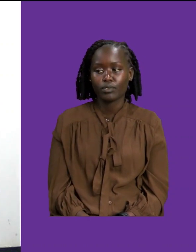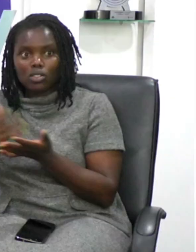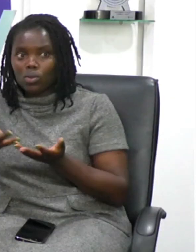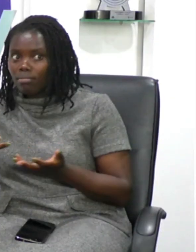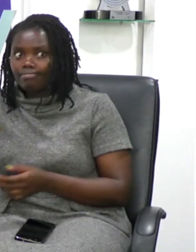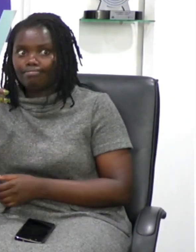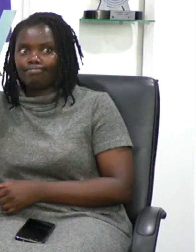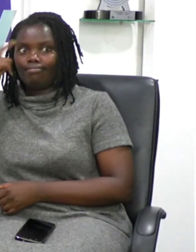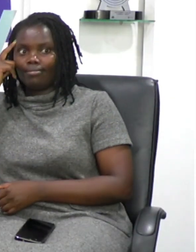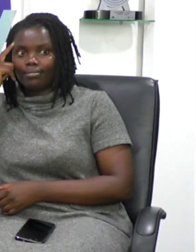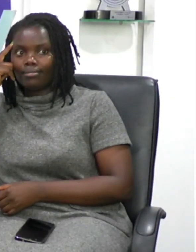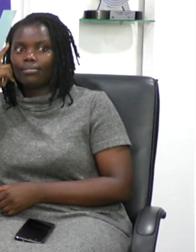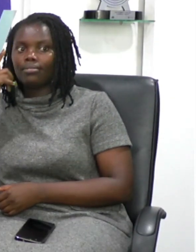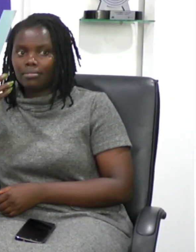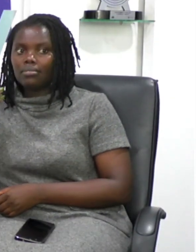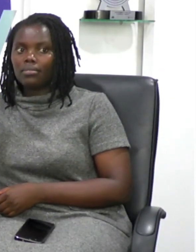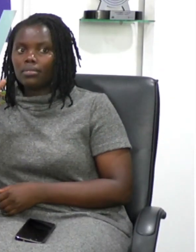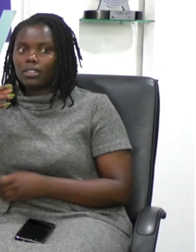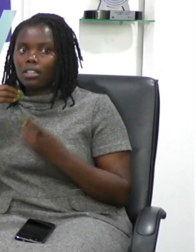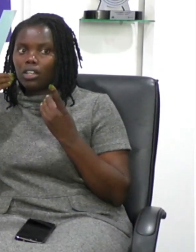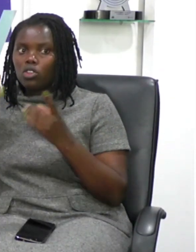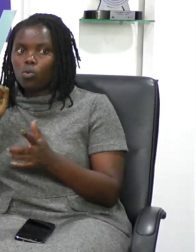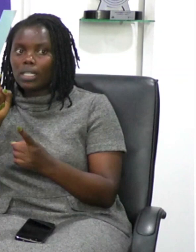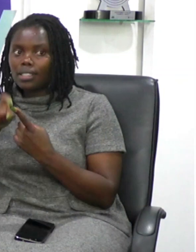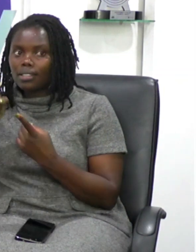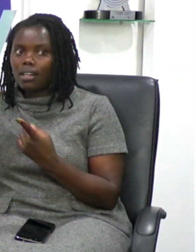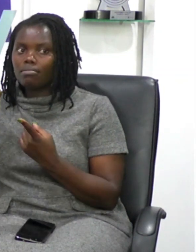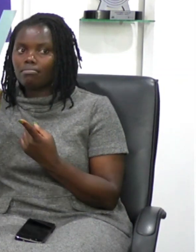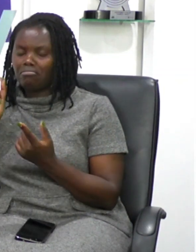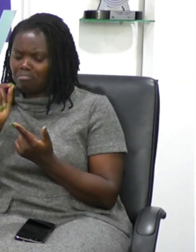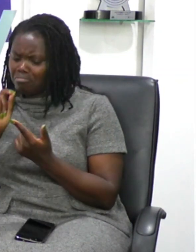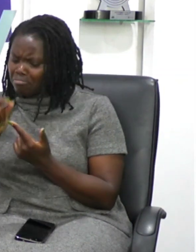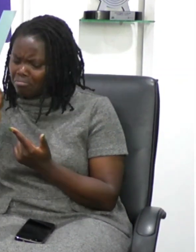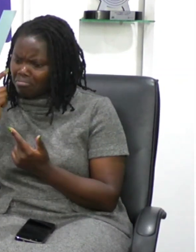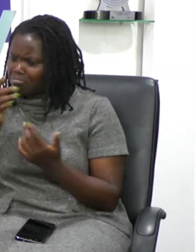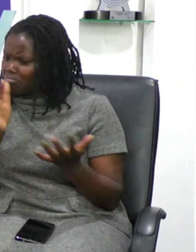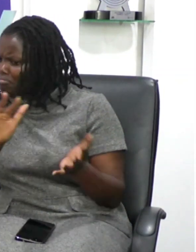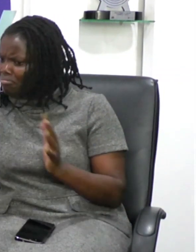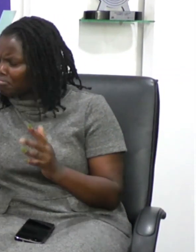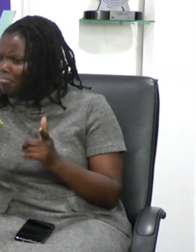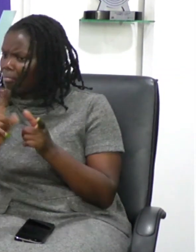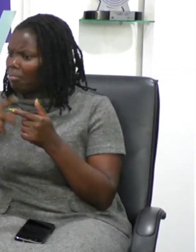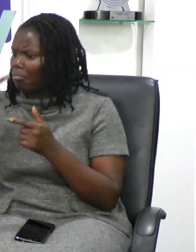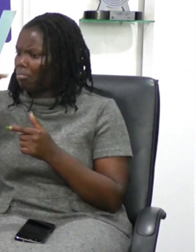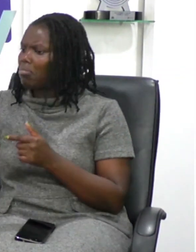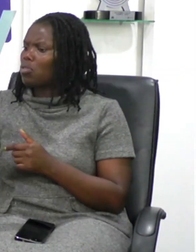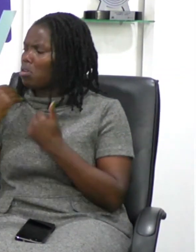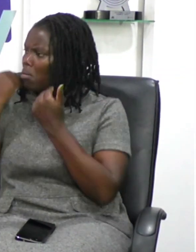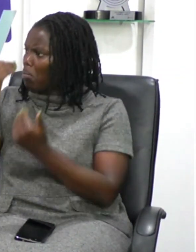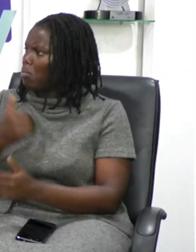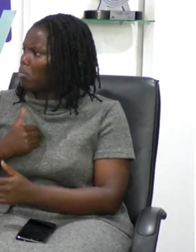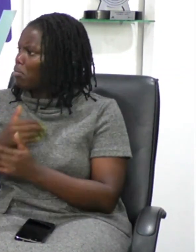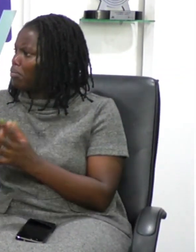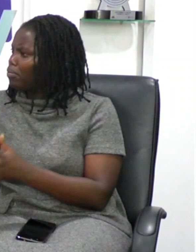So when you arrived to the hospital, what happened? Did they take you in a mental hospital? Did they do some tests to know what